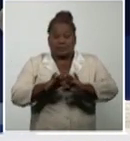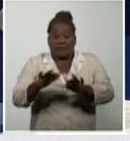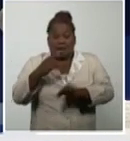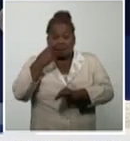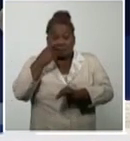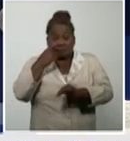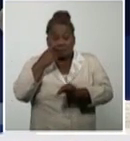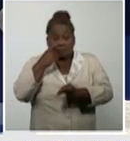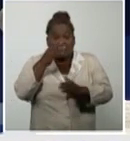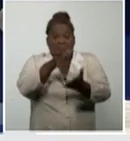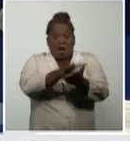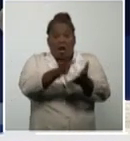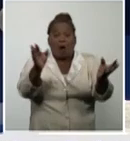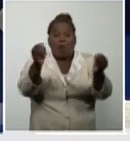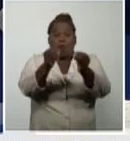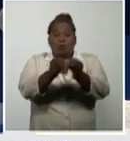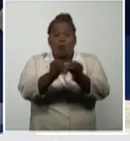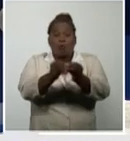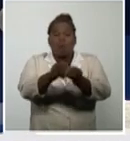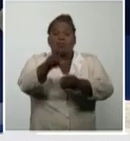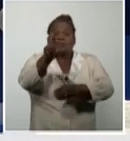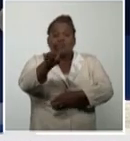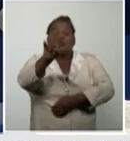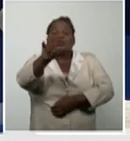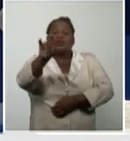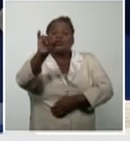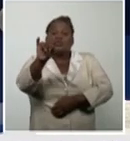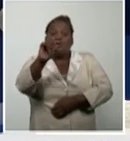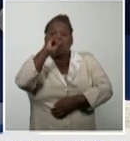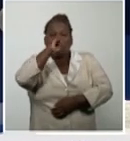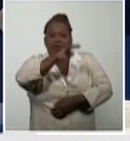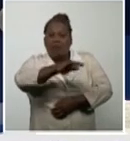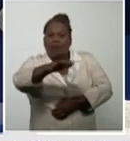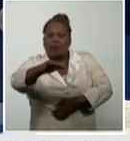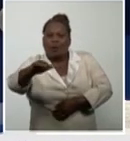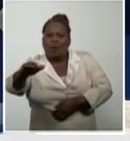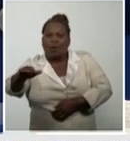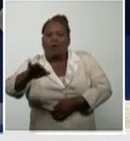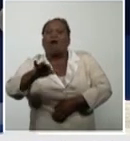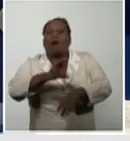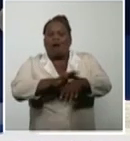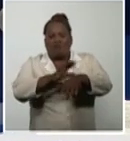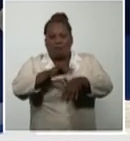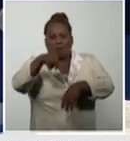for a confirmed case. They were diagnosed. Thus,